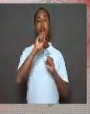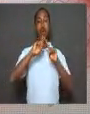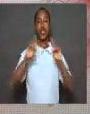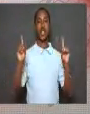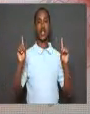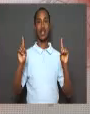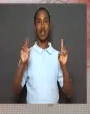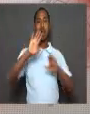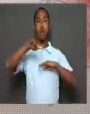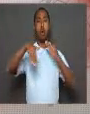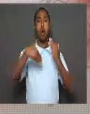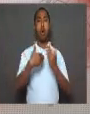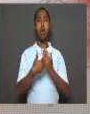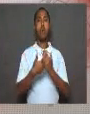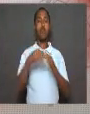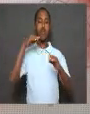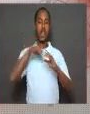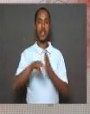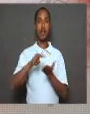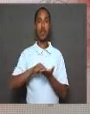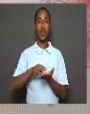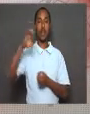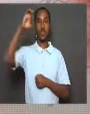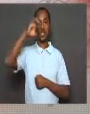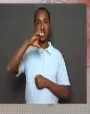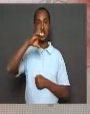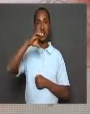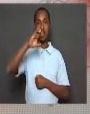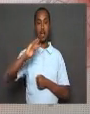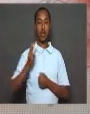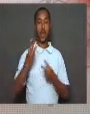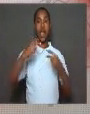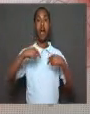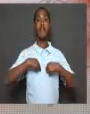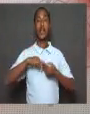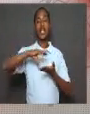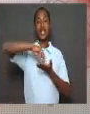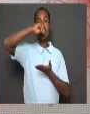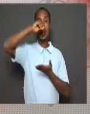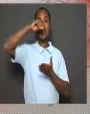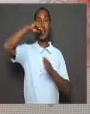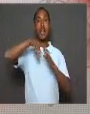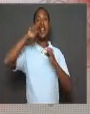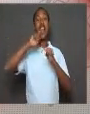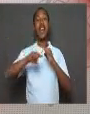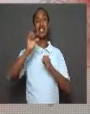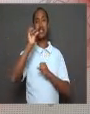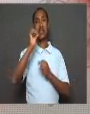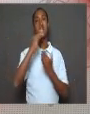contrast all of the intermolecular forces we have studied in the last few